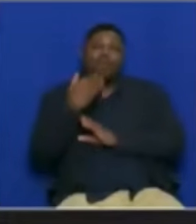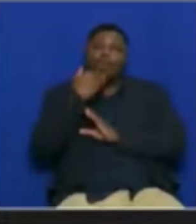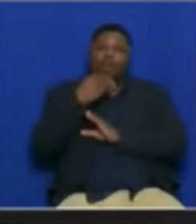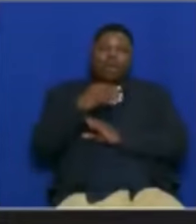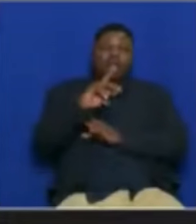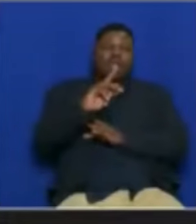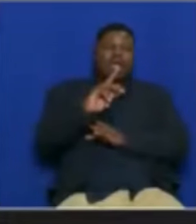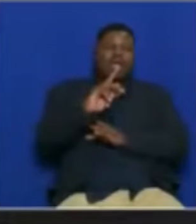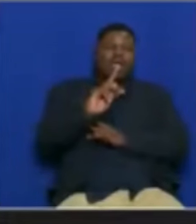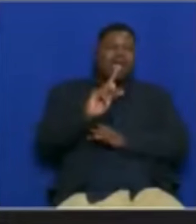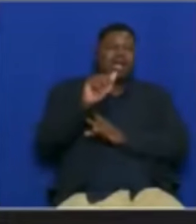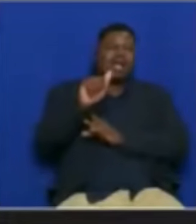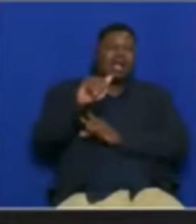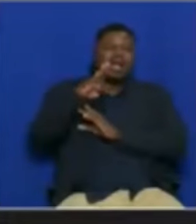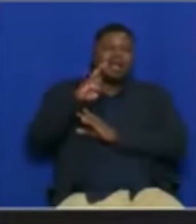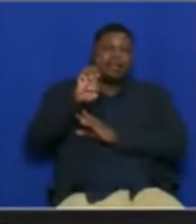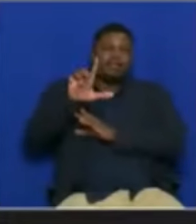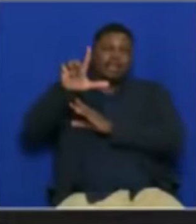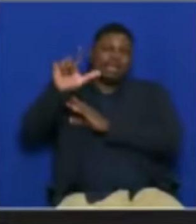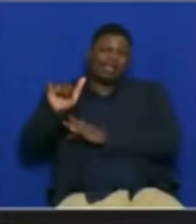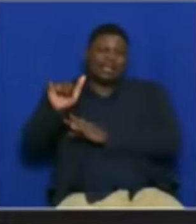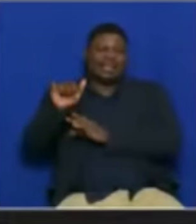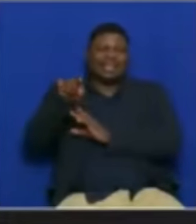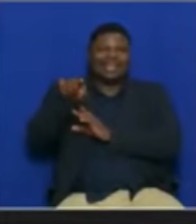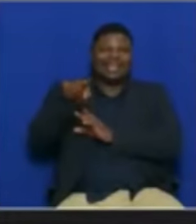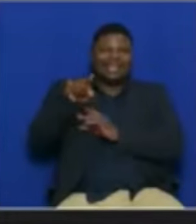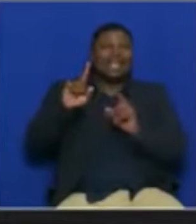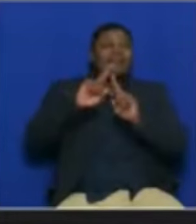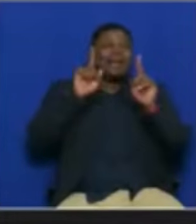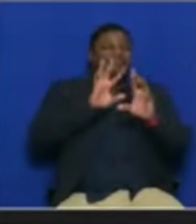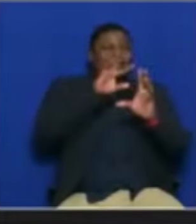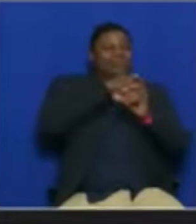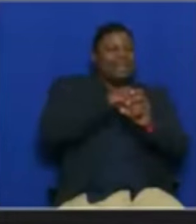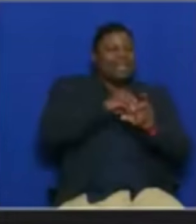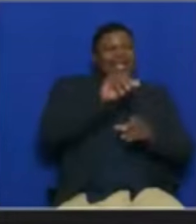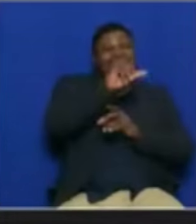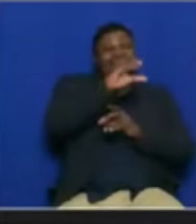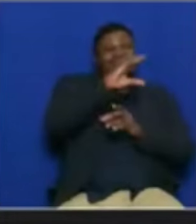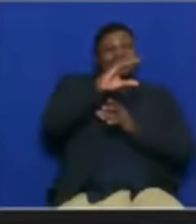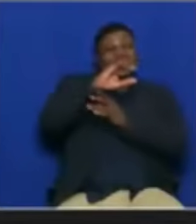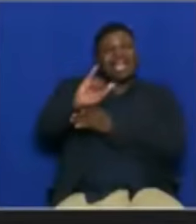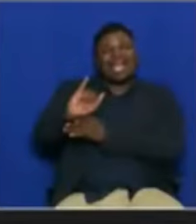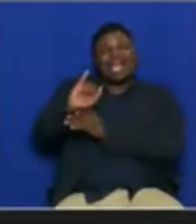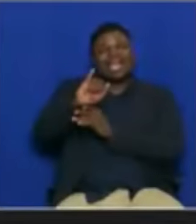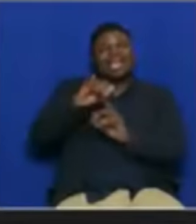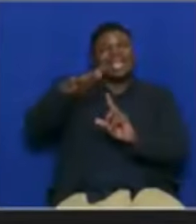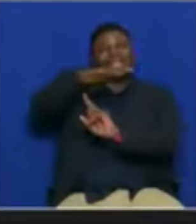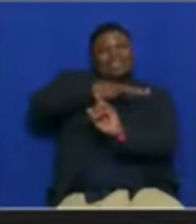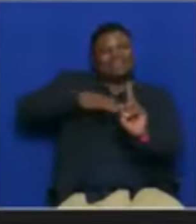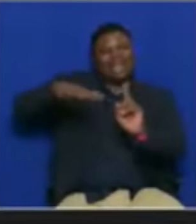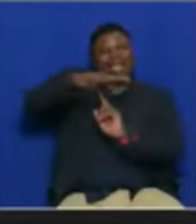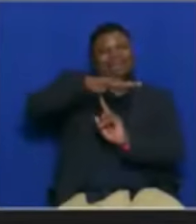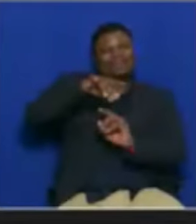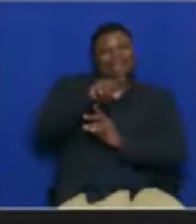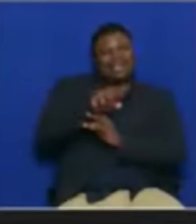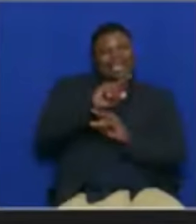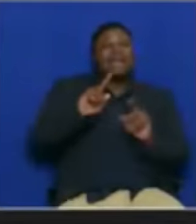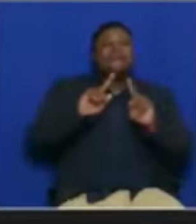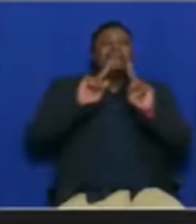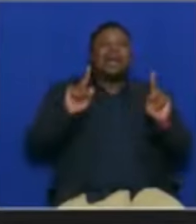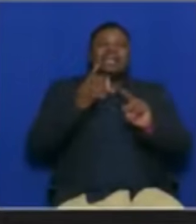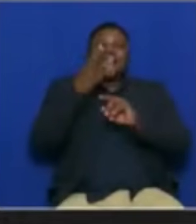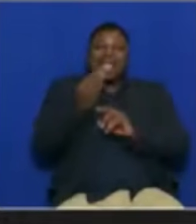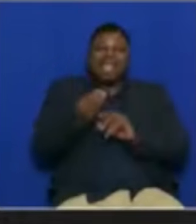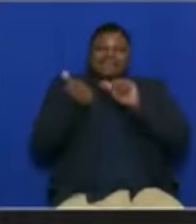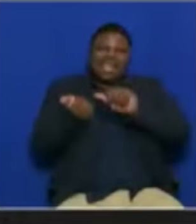You say it was not based in CI environment, and at that time there were at least 6 other major generals based within